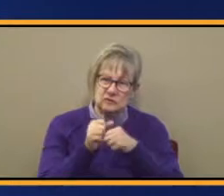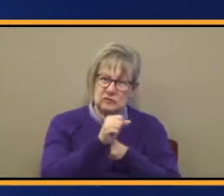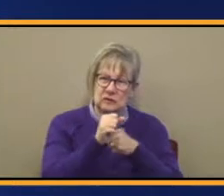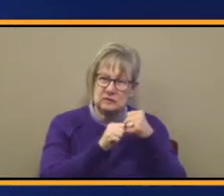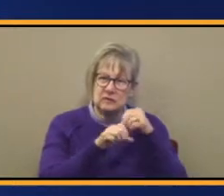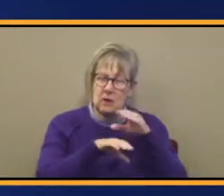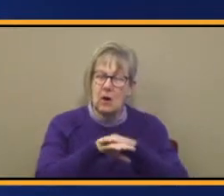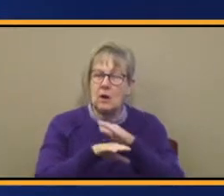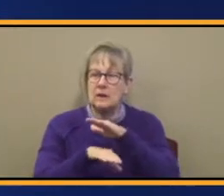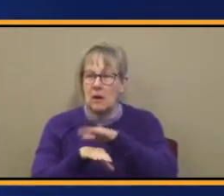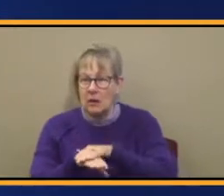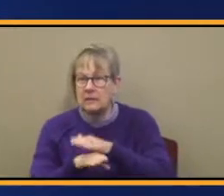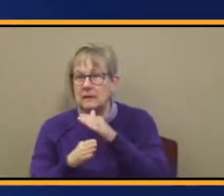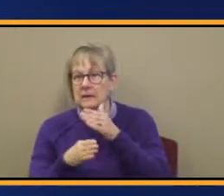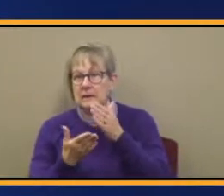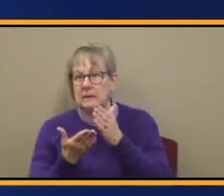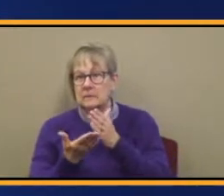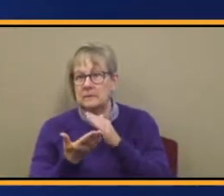city right-of-way.